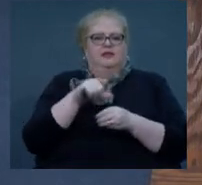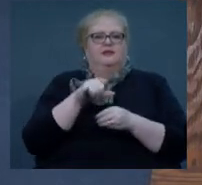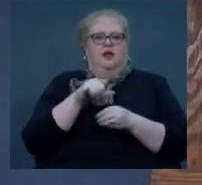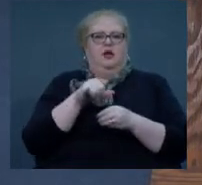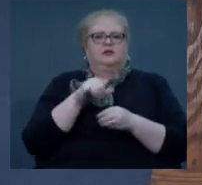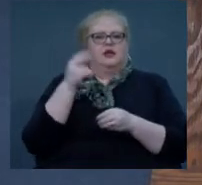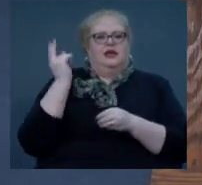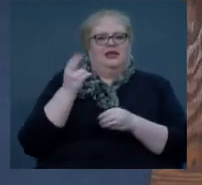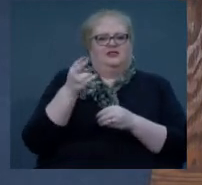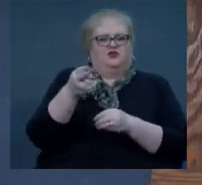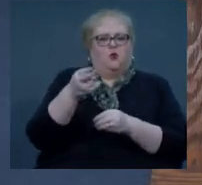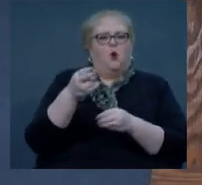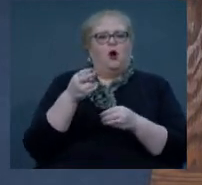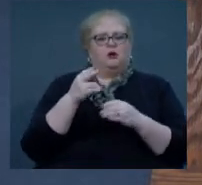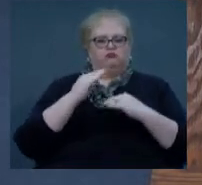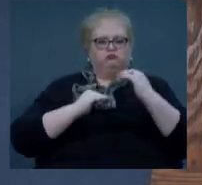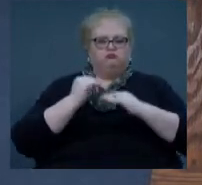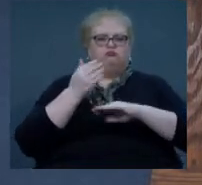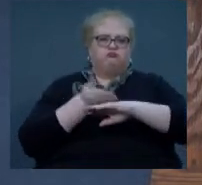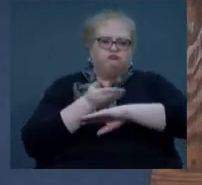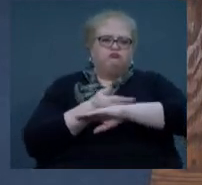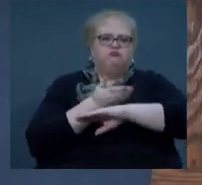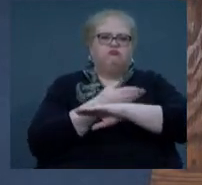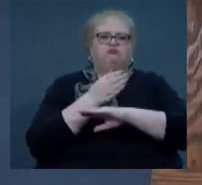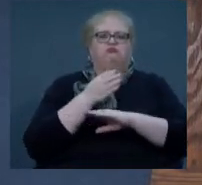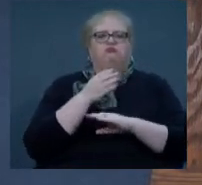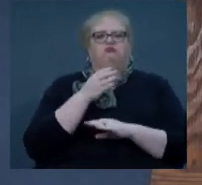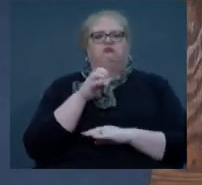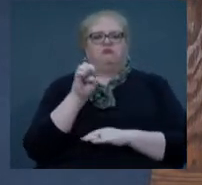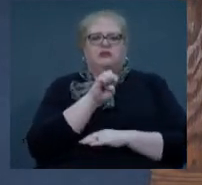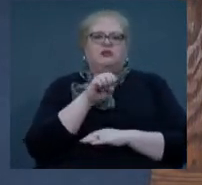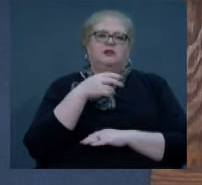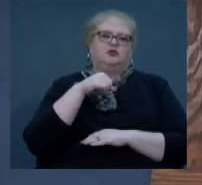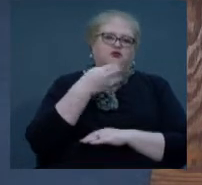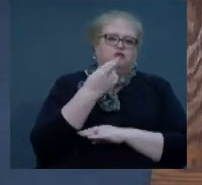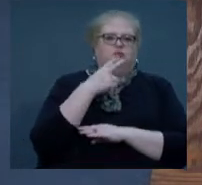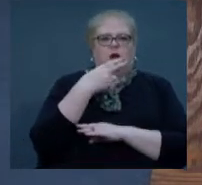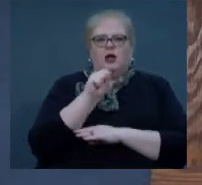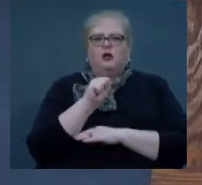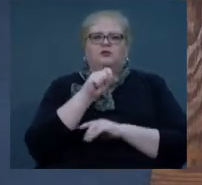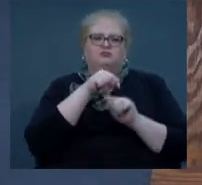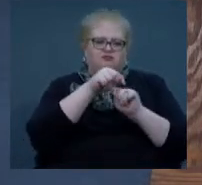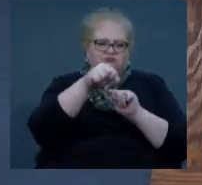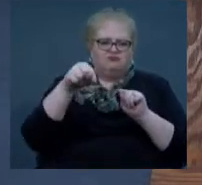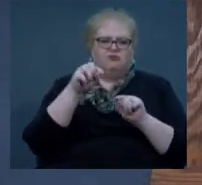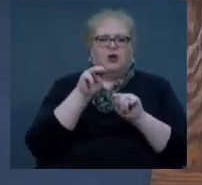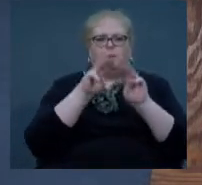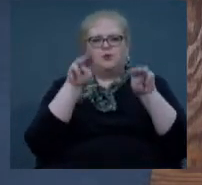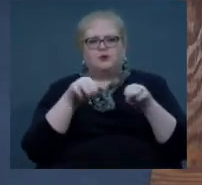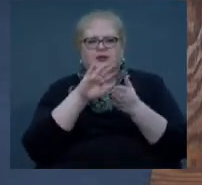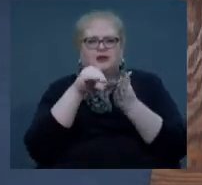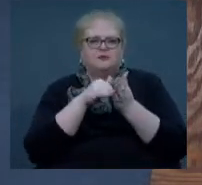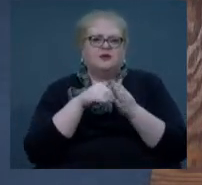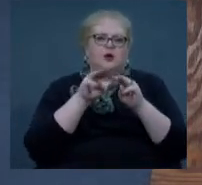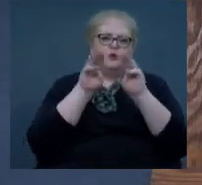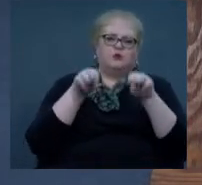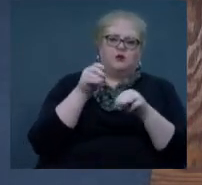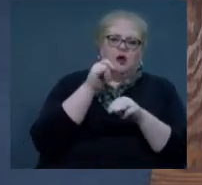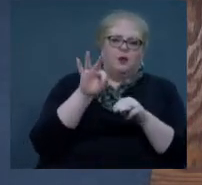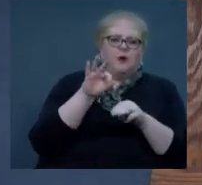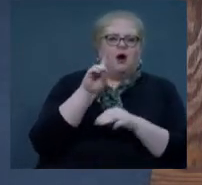Library and the East End Elementary and East End Junior High and other projects like that, the Museum Center, the Museum of